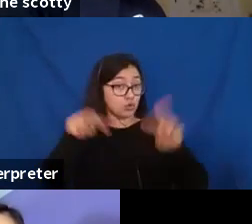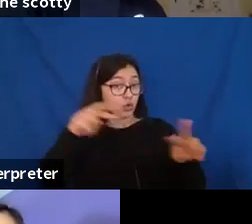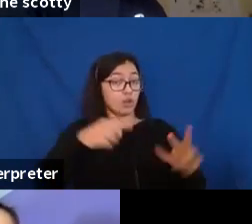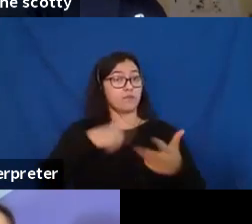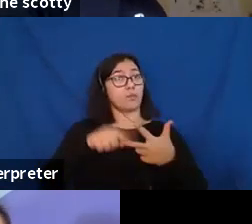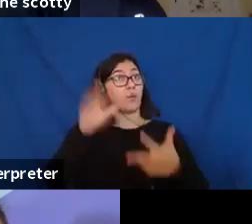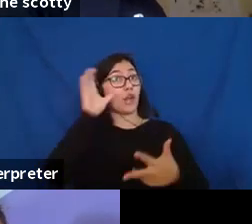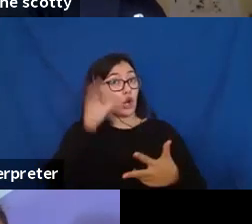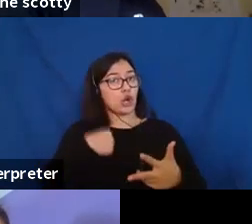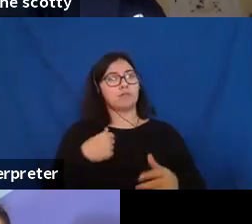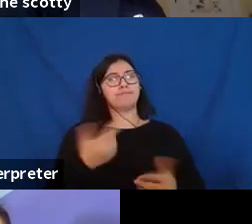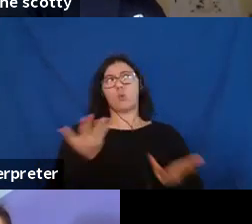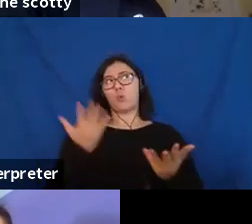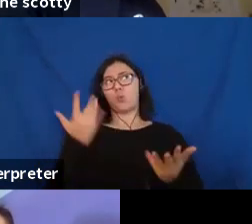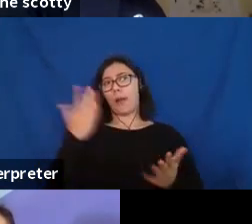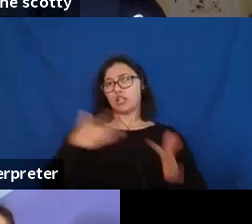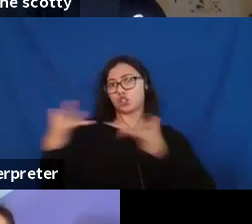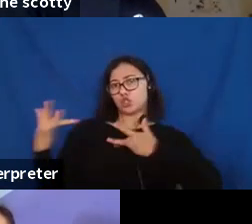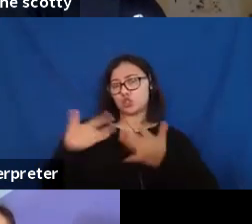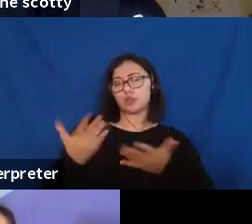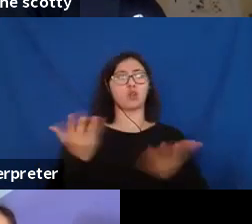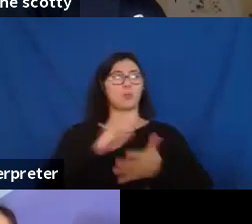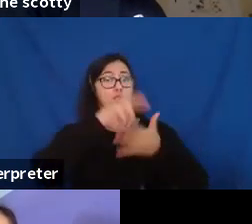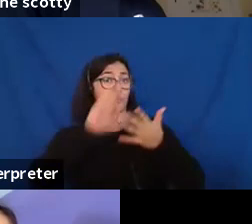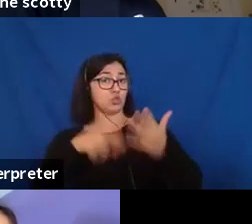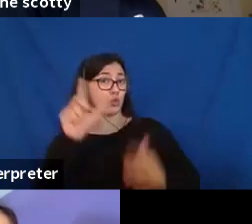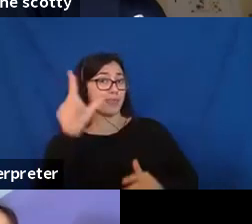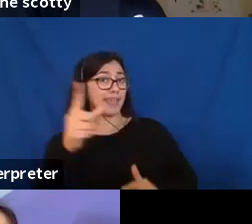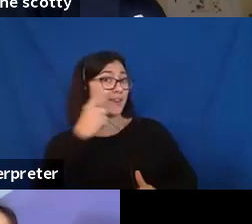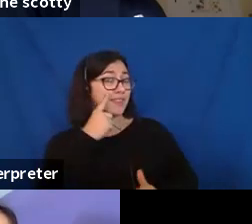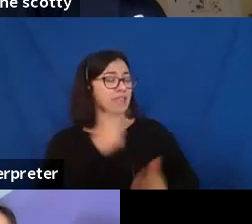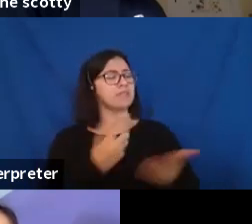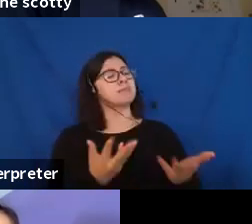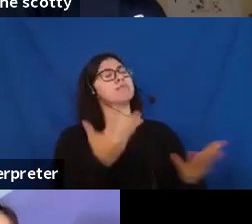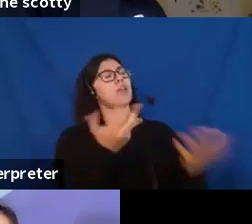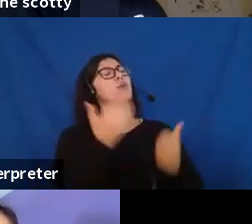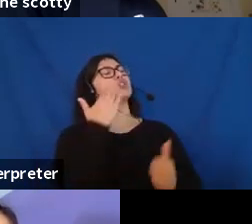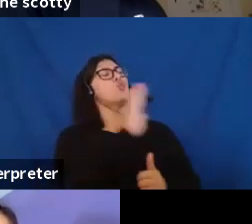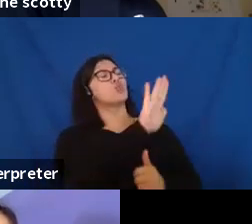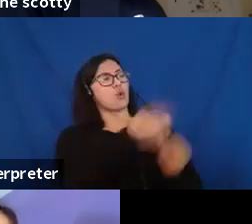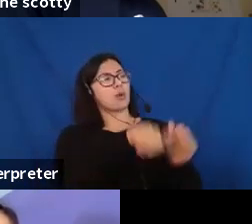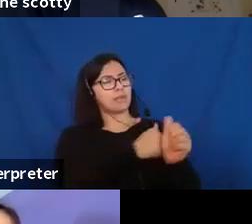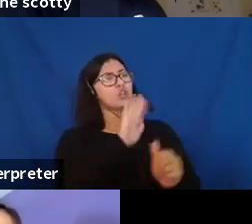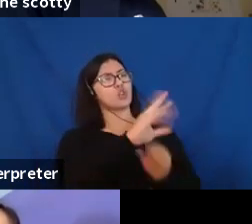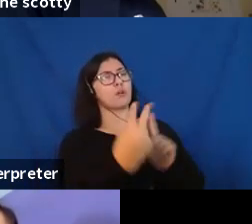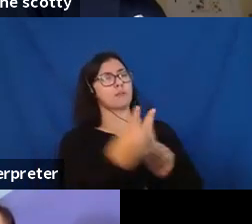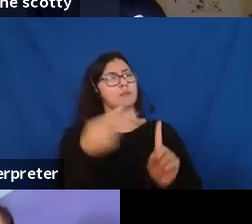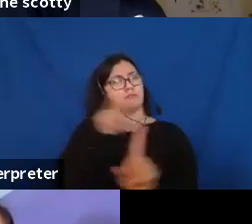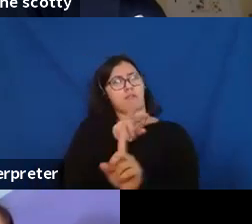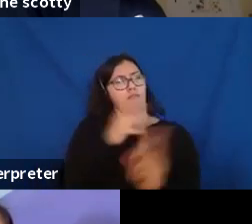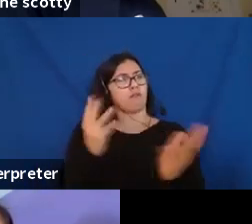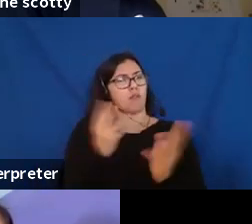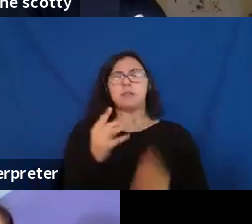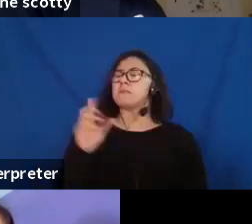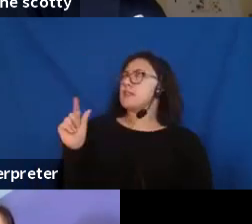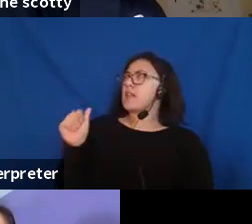me. And this is what I think the consequences could be, but I'd like to hear what you're thinking. So then Dana says, yeah, I guess my comment